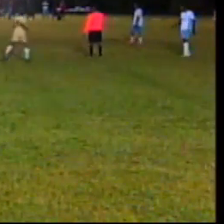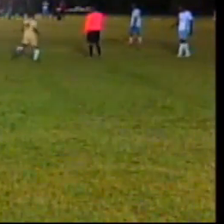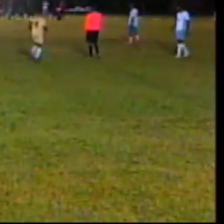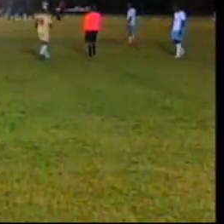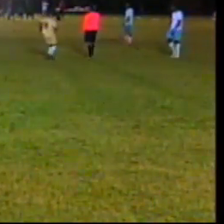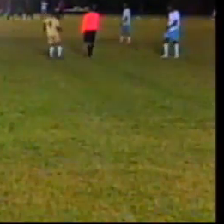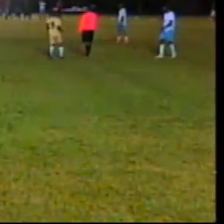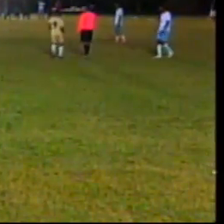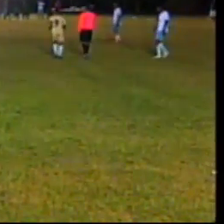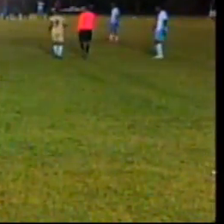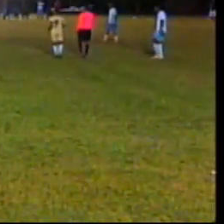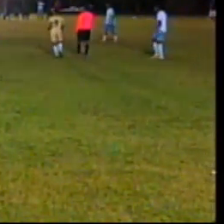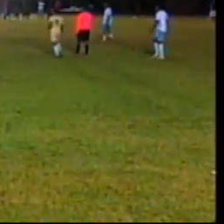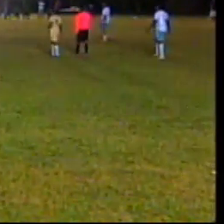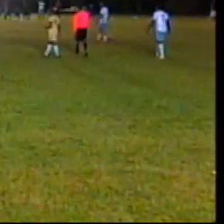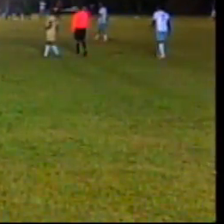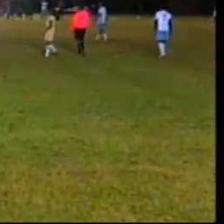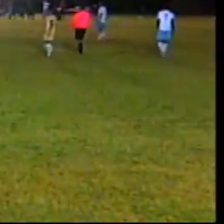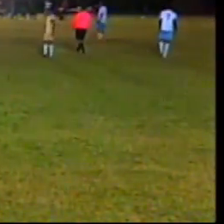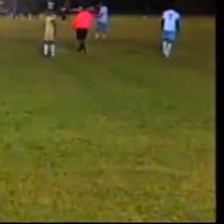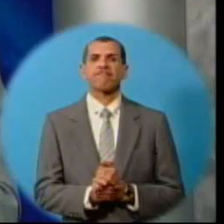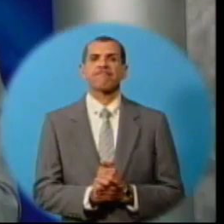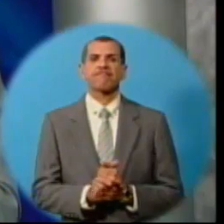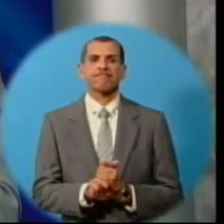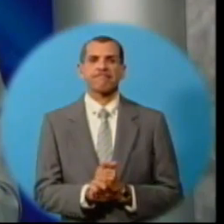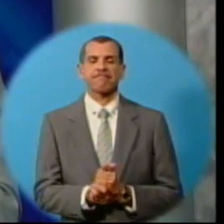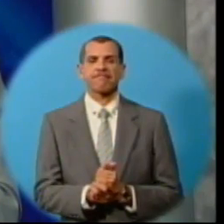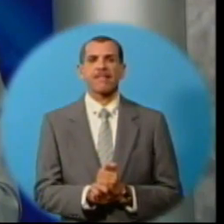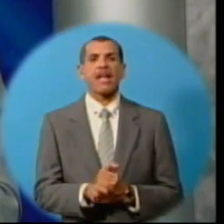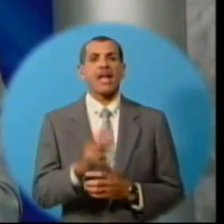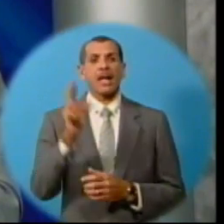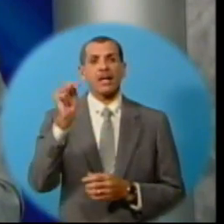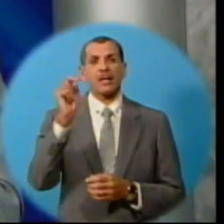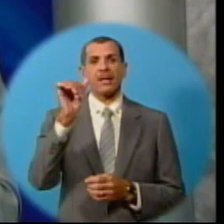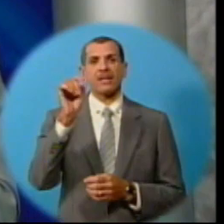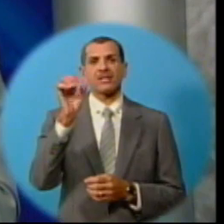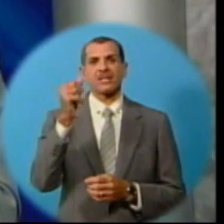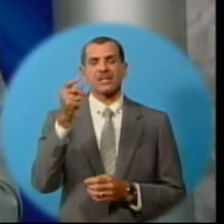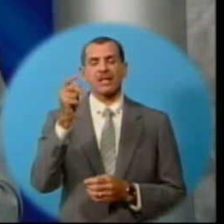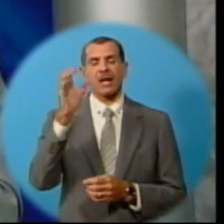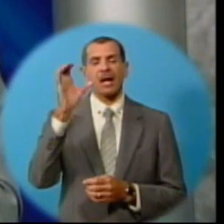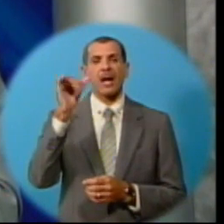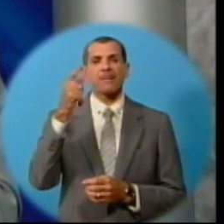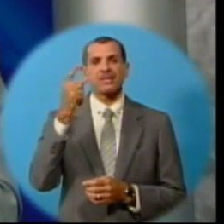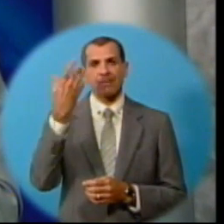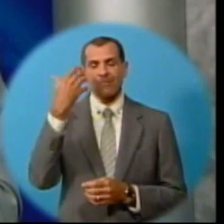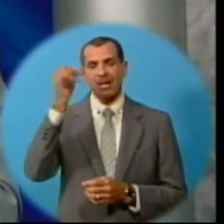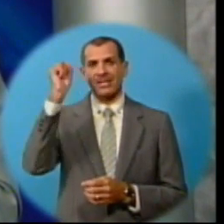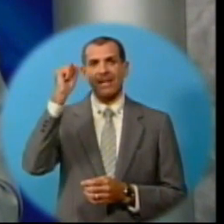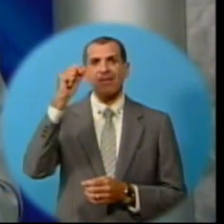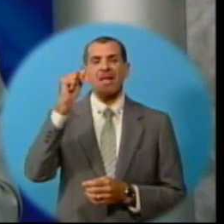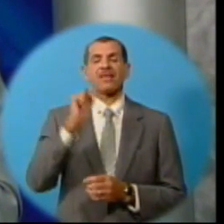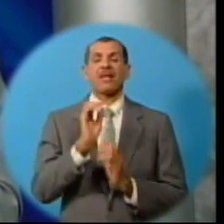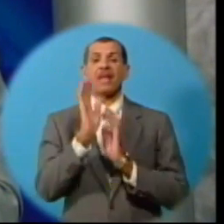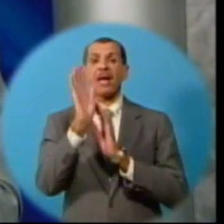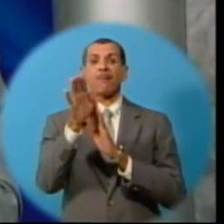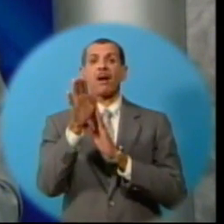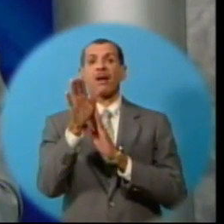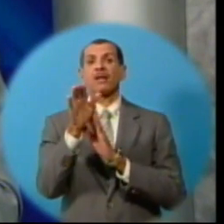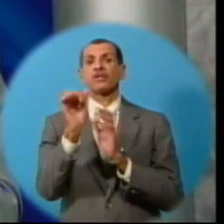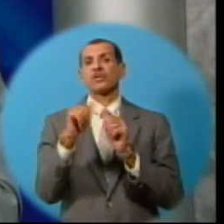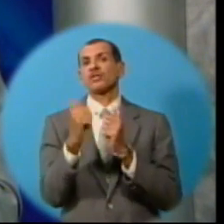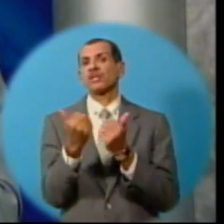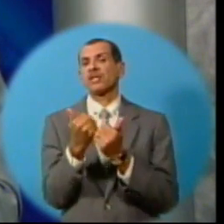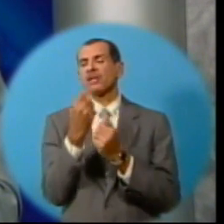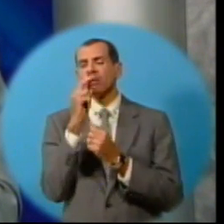1, St. Michael Northwest 1. Well, Nisha Cummins, president of the Barbados Netball Association, is liking what she's seeing